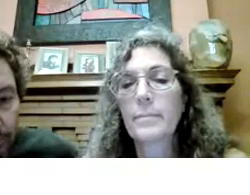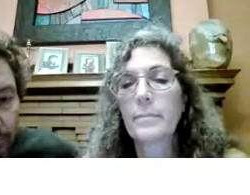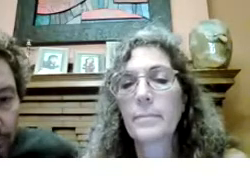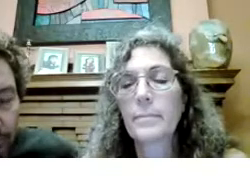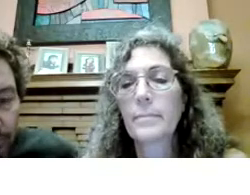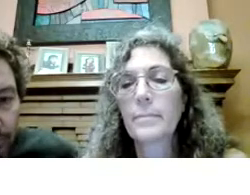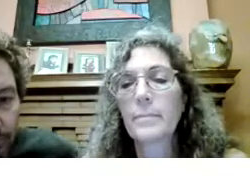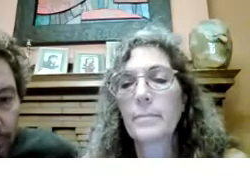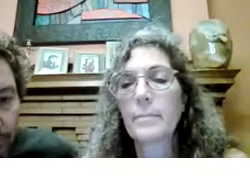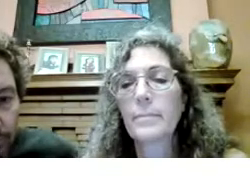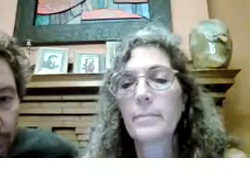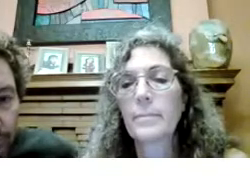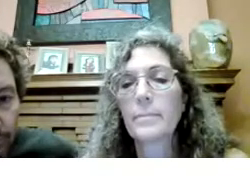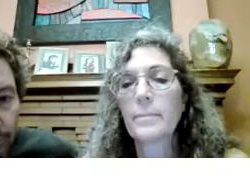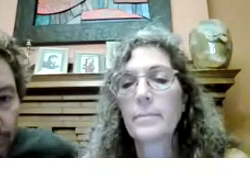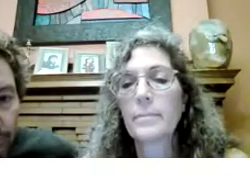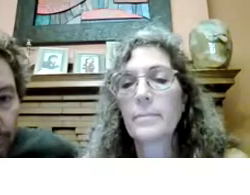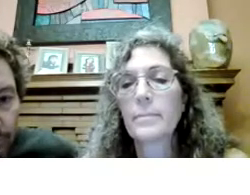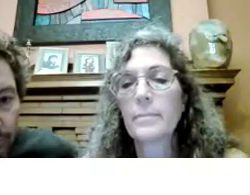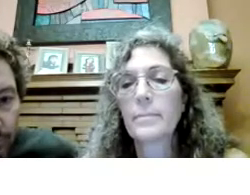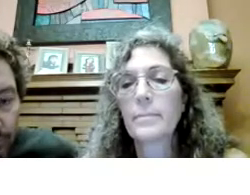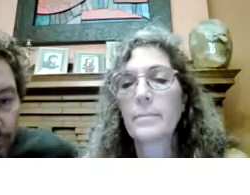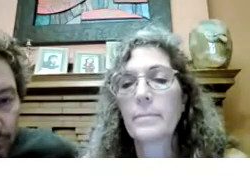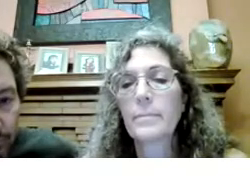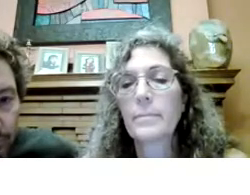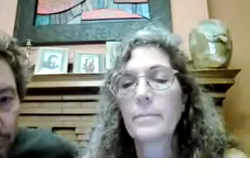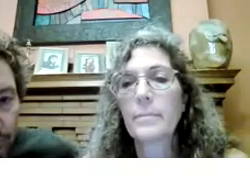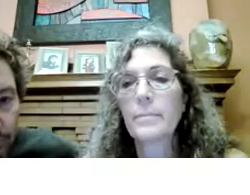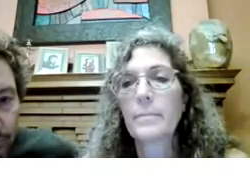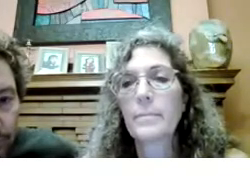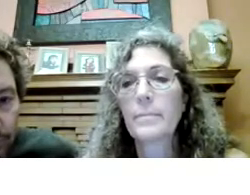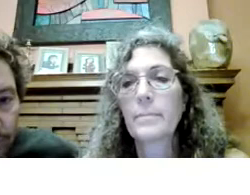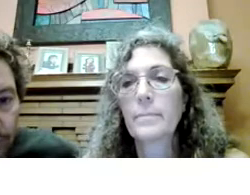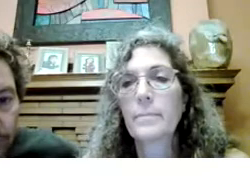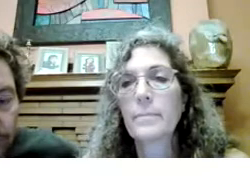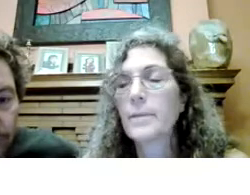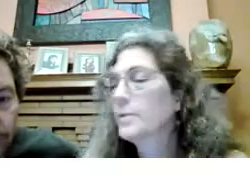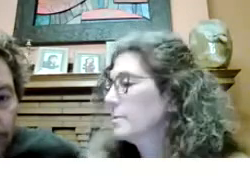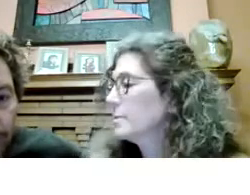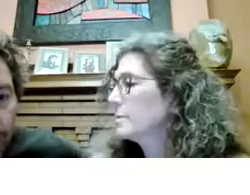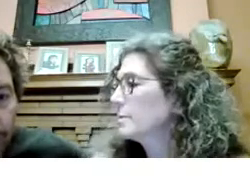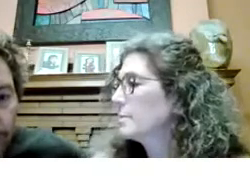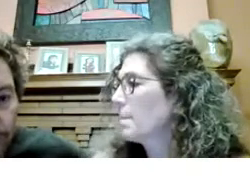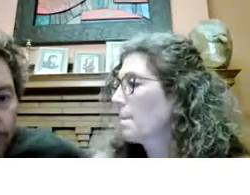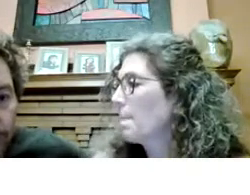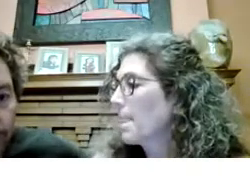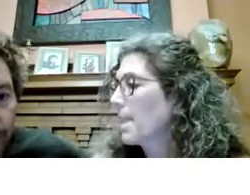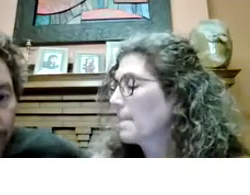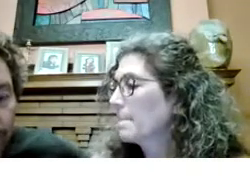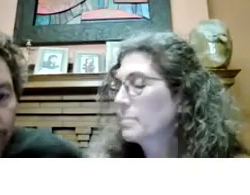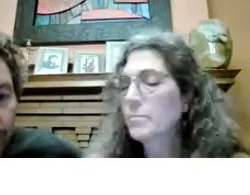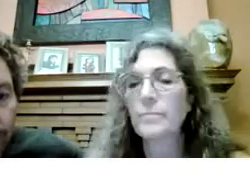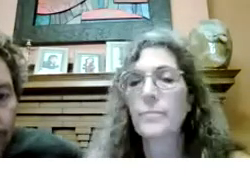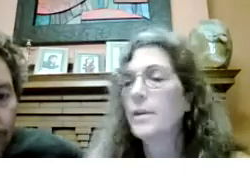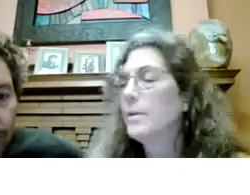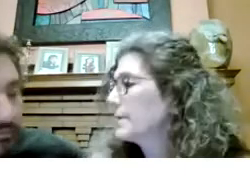do with paint and flex posts that are possible that would allow us to pick up and drop the turn lanes